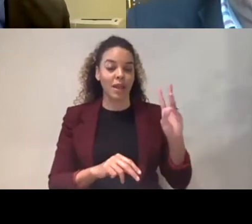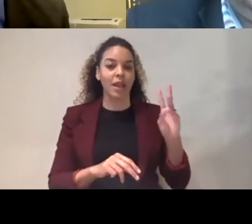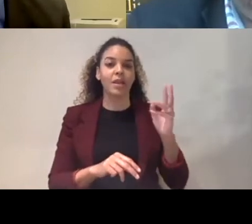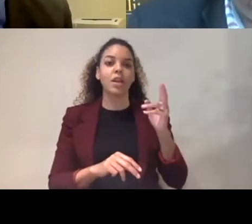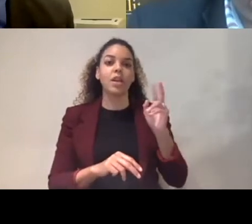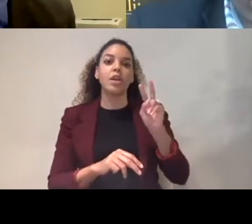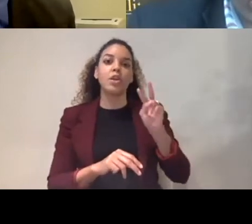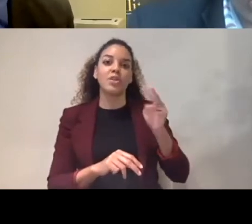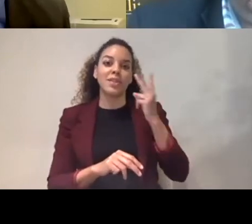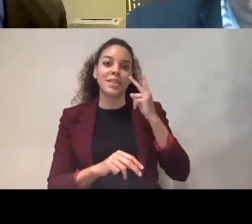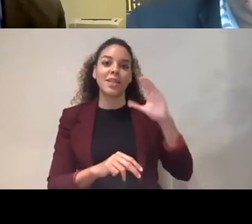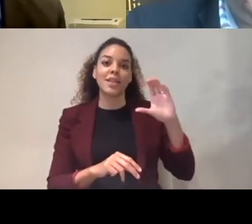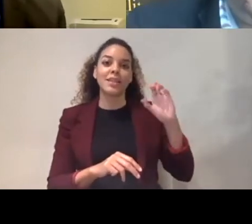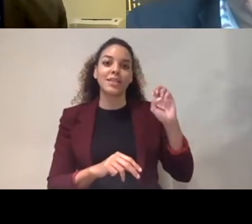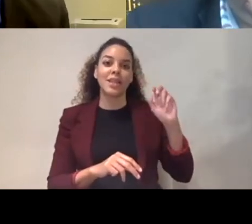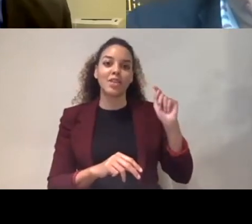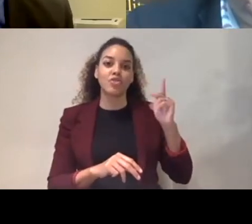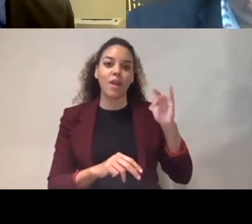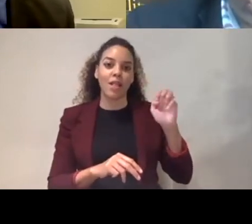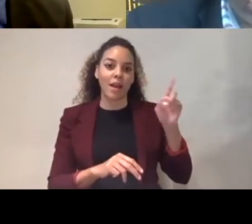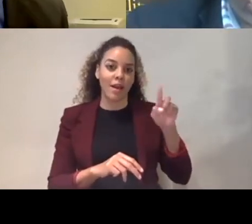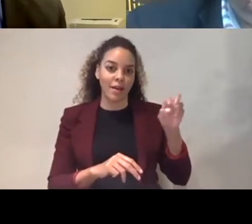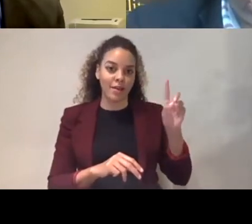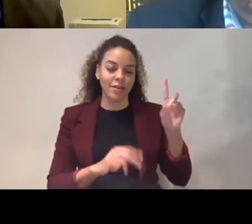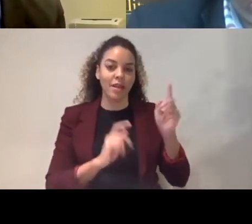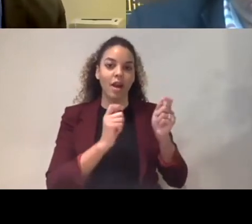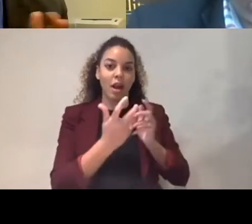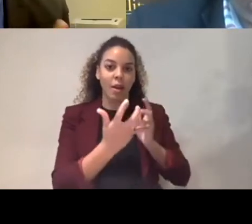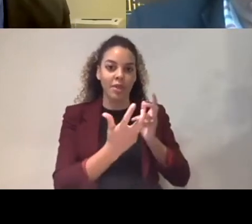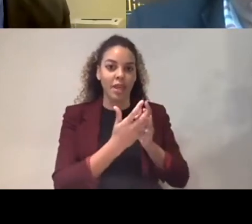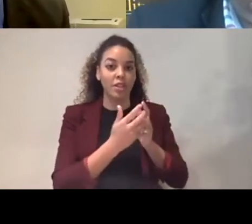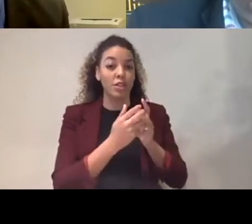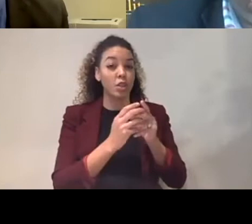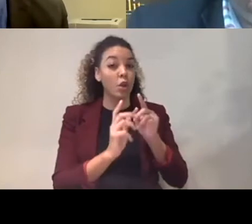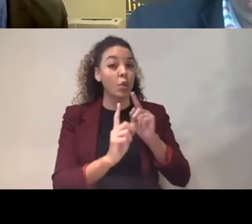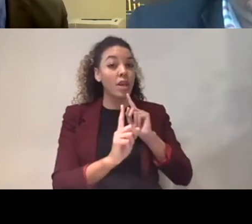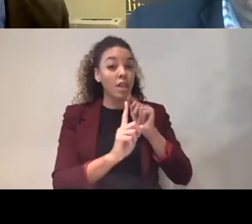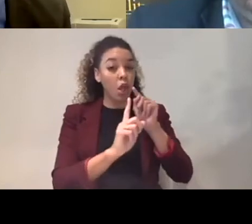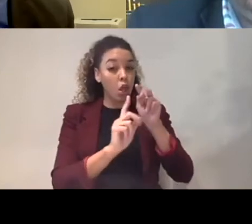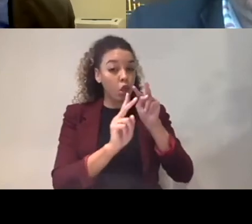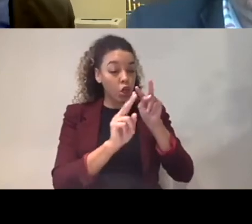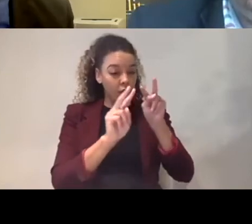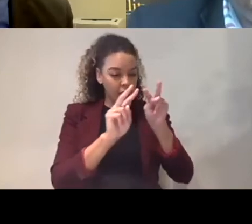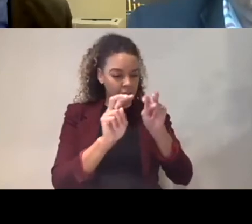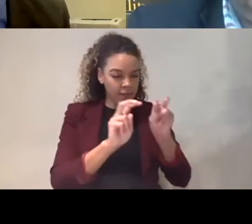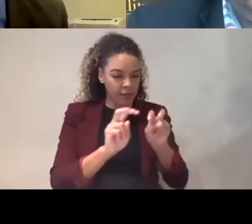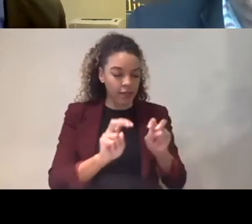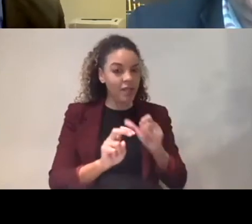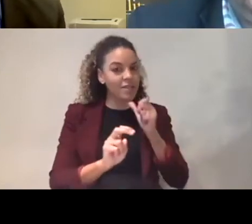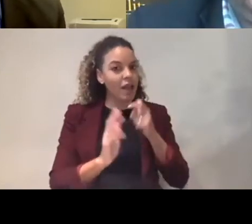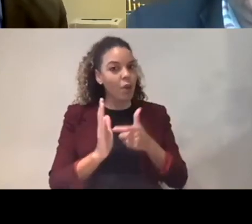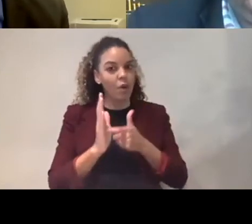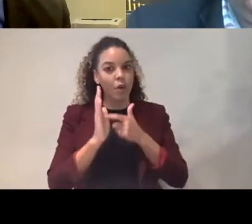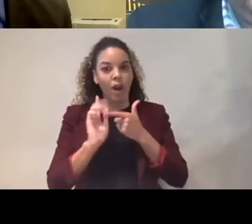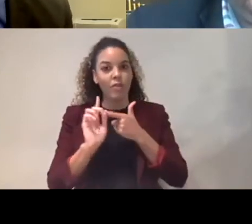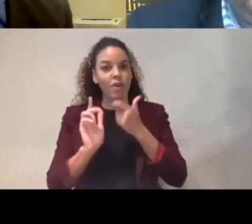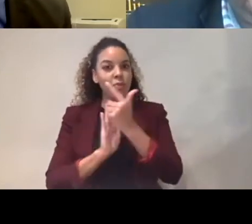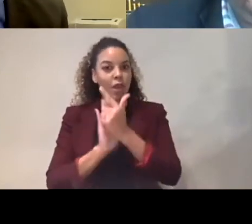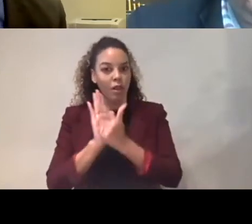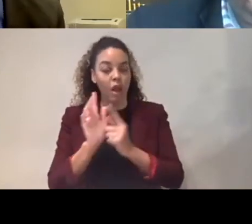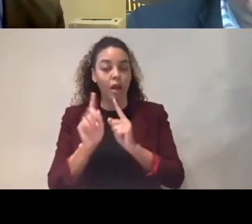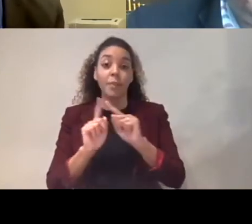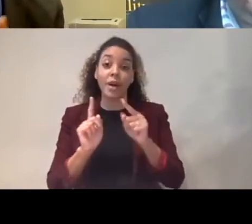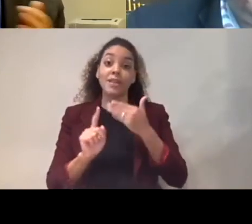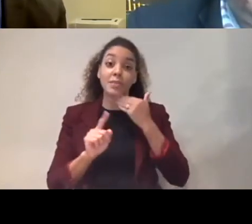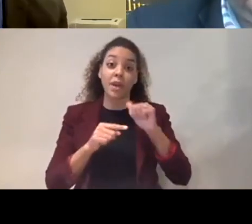system closely, because we're going to be looking for those. They may not be required by law, but they are definitely a best practice. And it is very possible